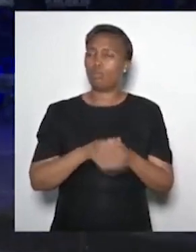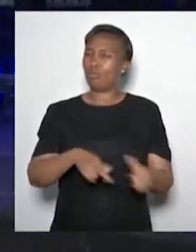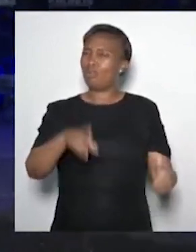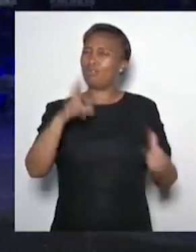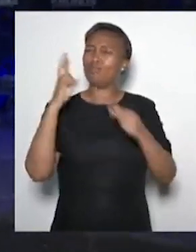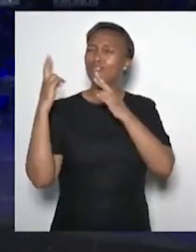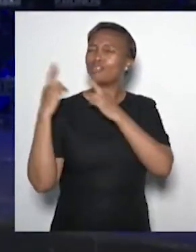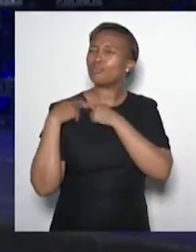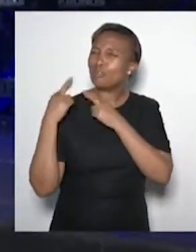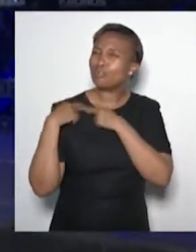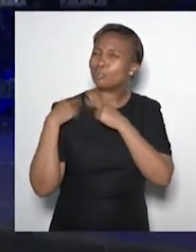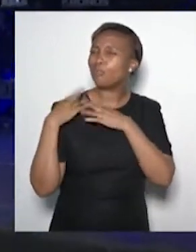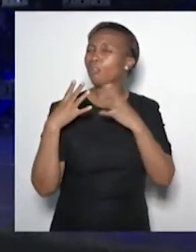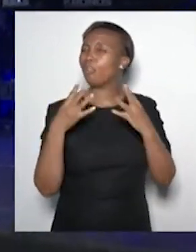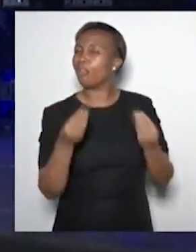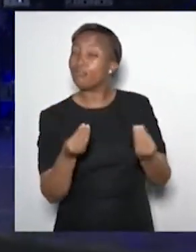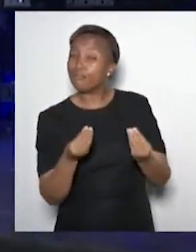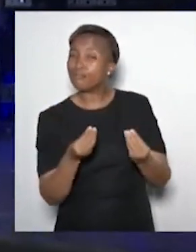responsibly,